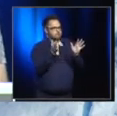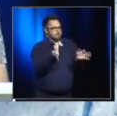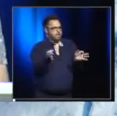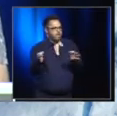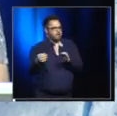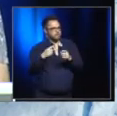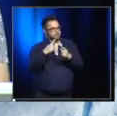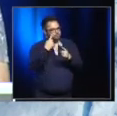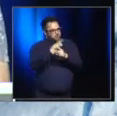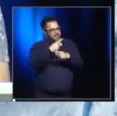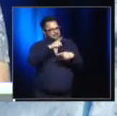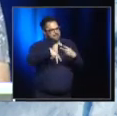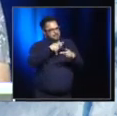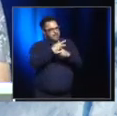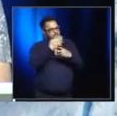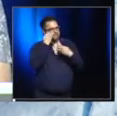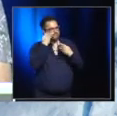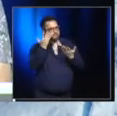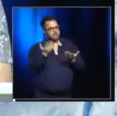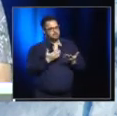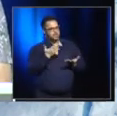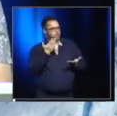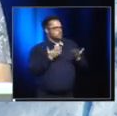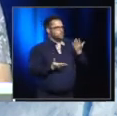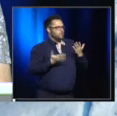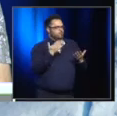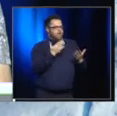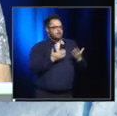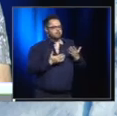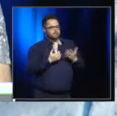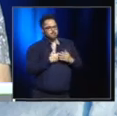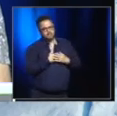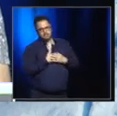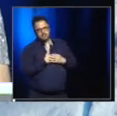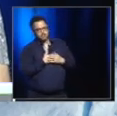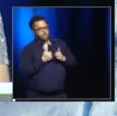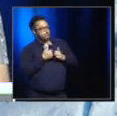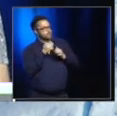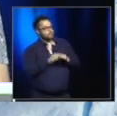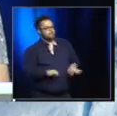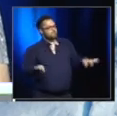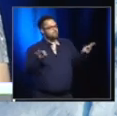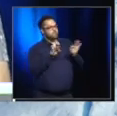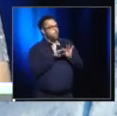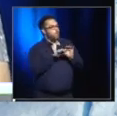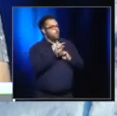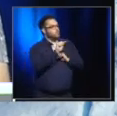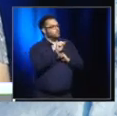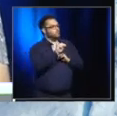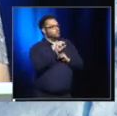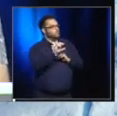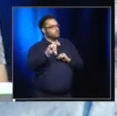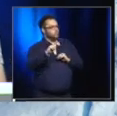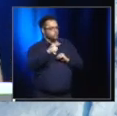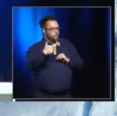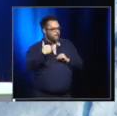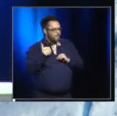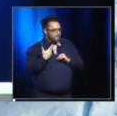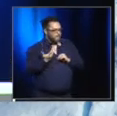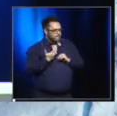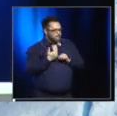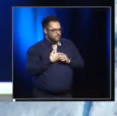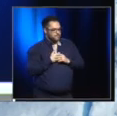need to make. So perhaps the most powerful tool we have for helping the Antarctic Treaty System and